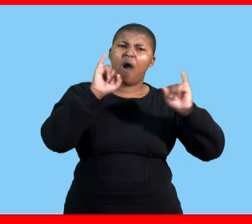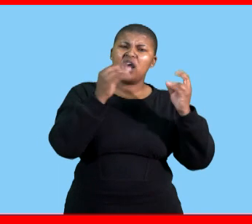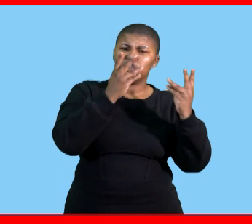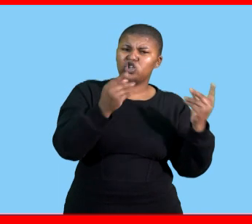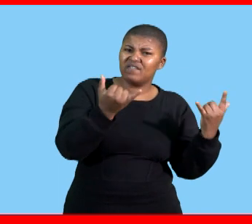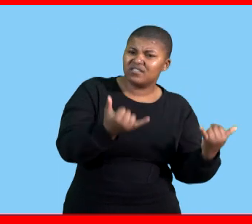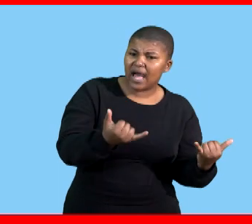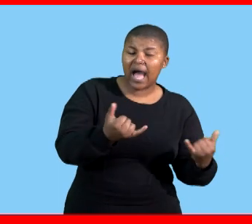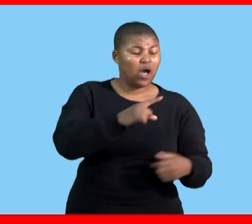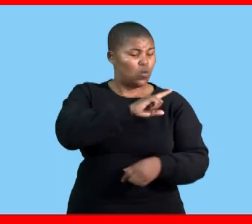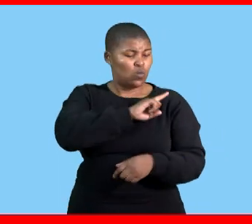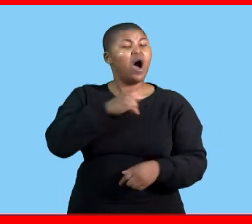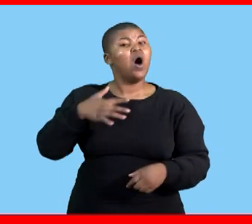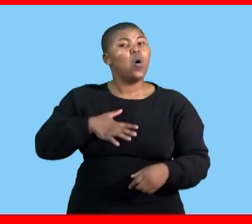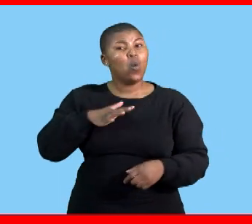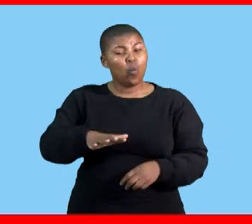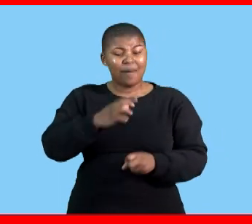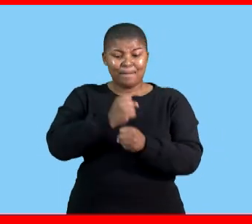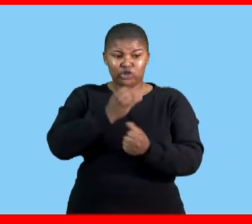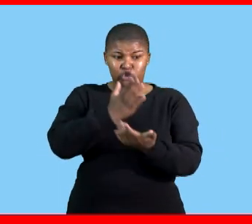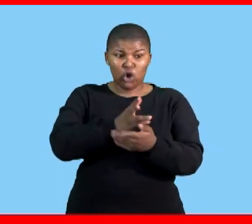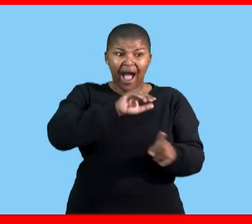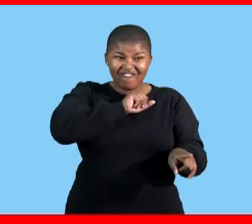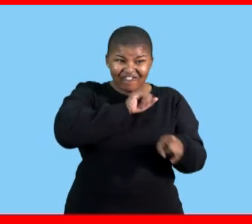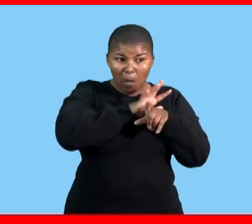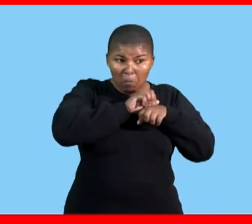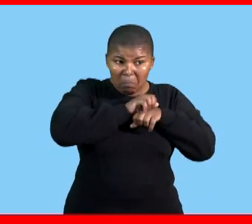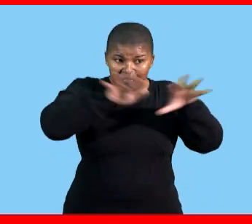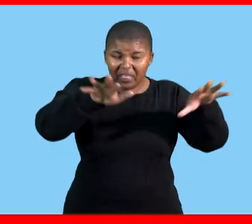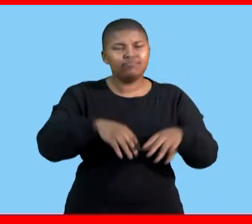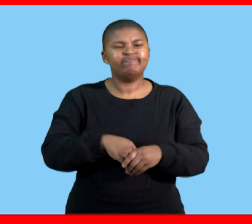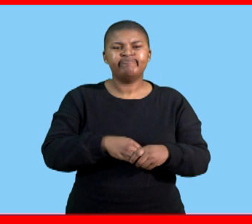because we want to lessen the effect of this crisis.